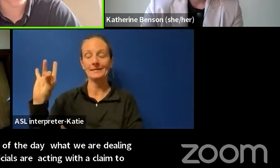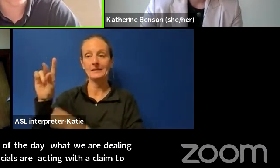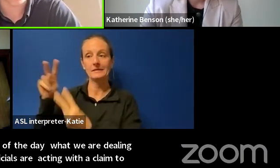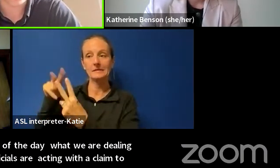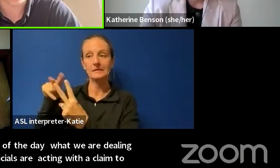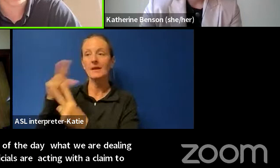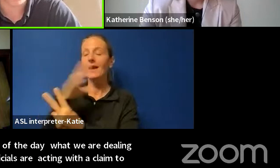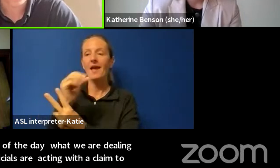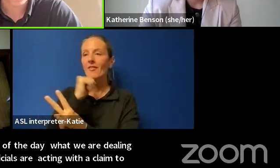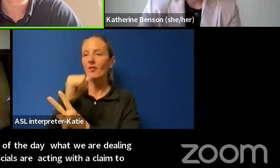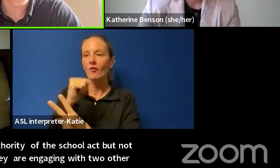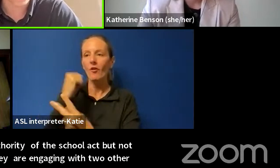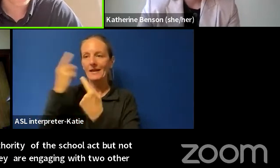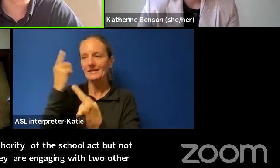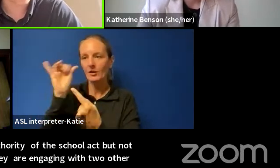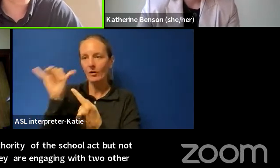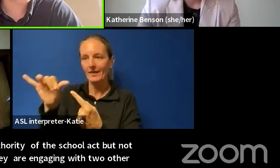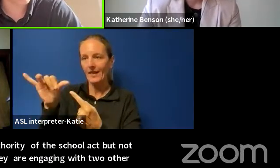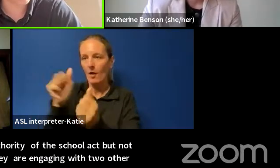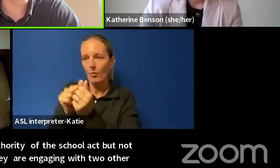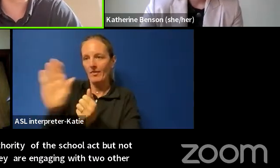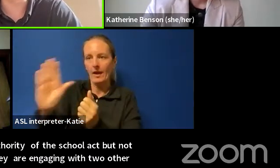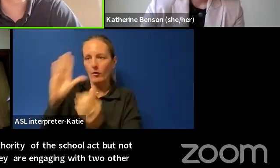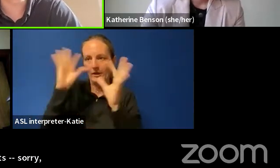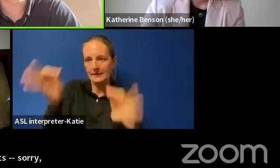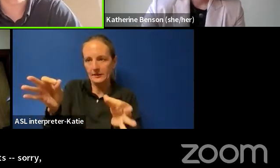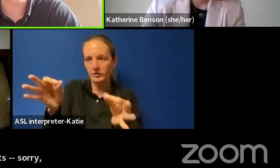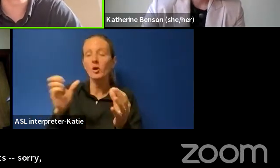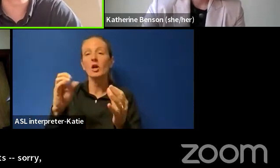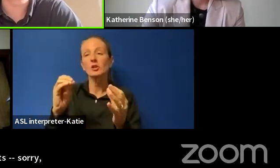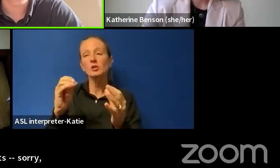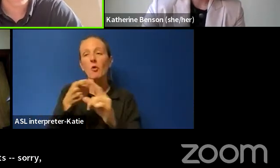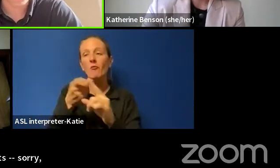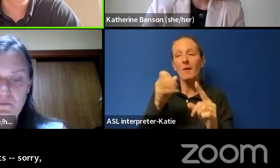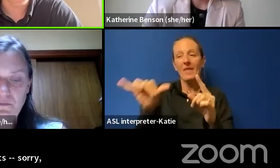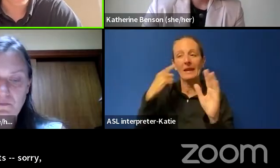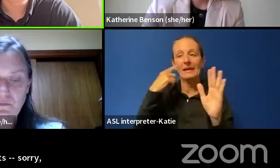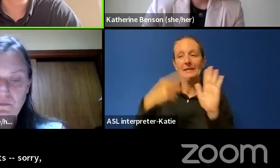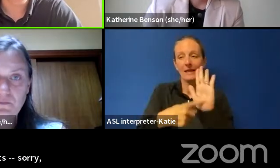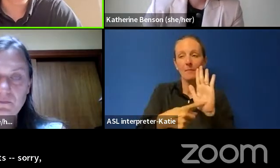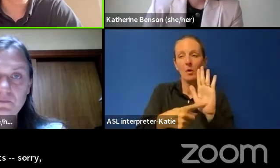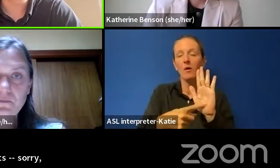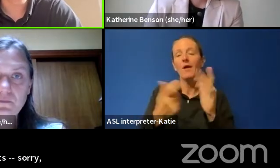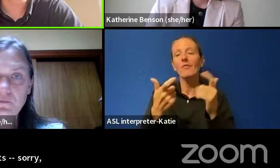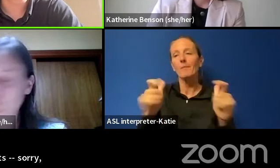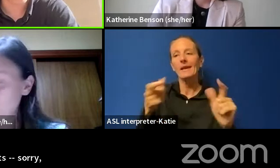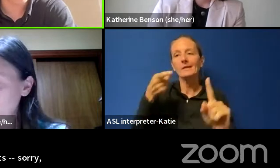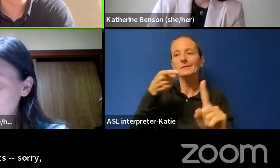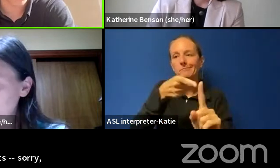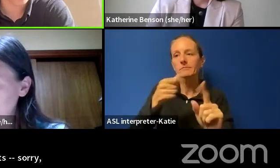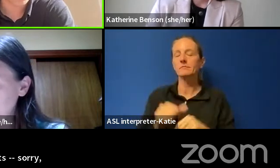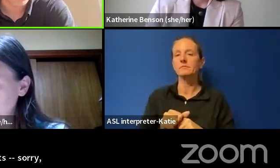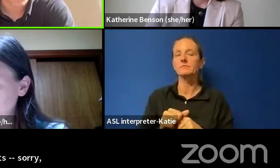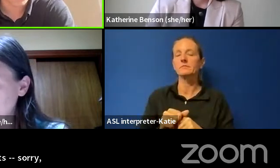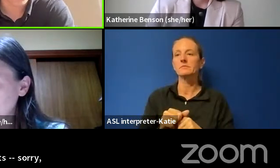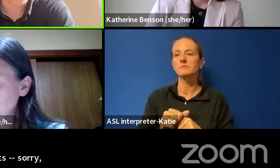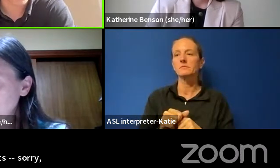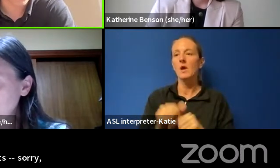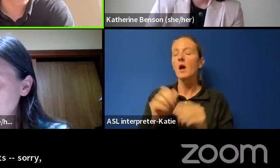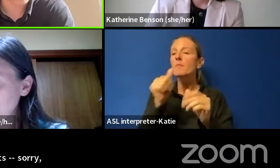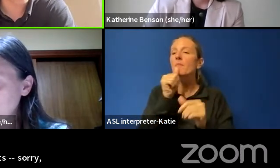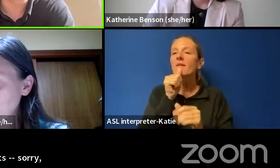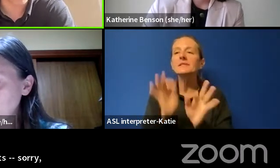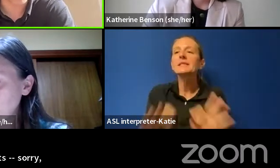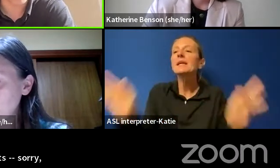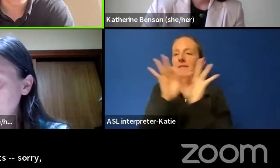considering those and those decisions. Uh, and the biggest takeaway from this example is that, uh, uh, well, privacy is essential, uh,